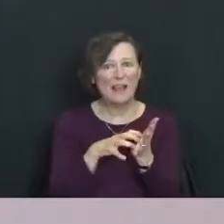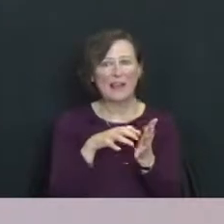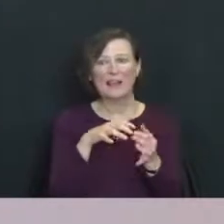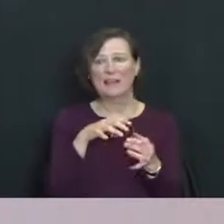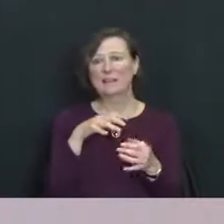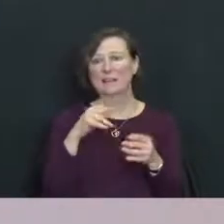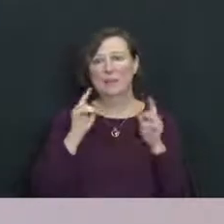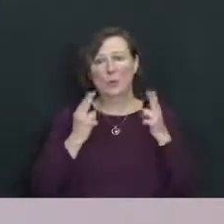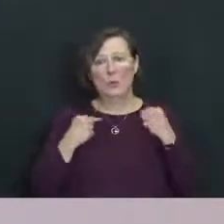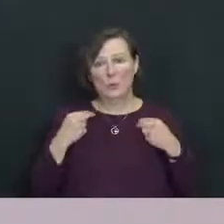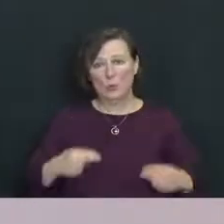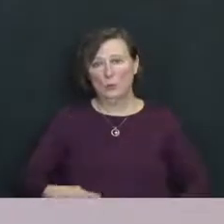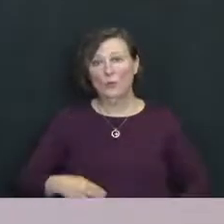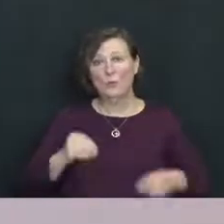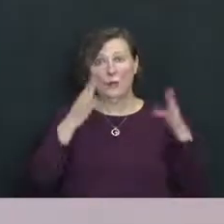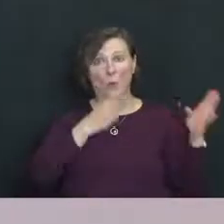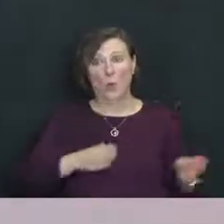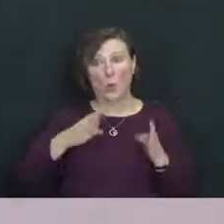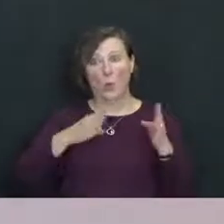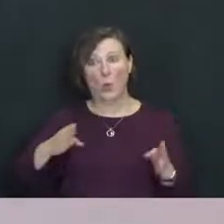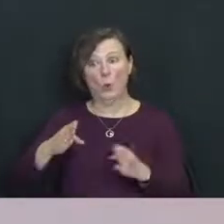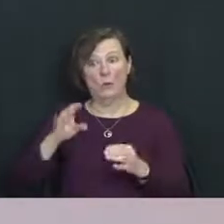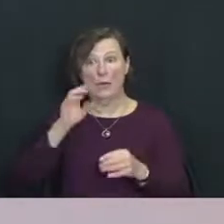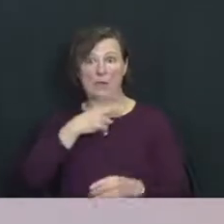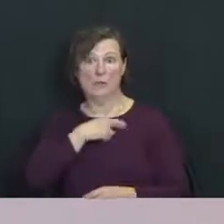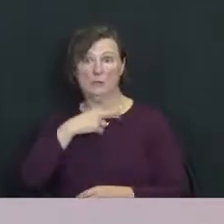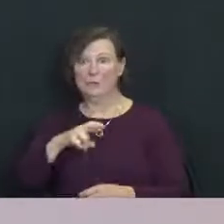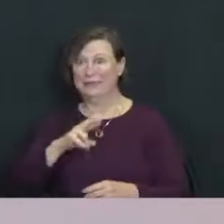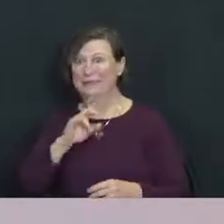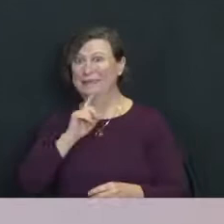and that organized religion can be more of a